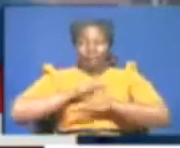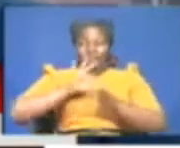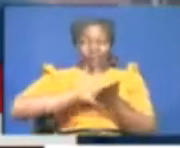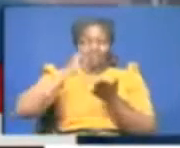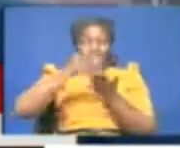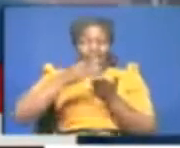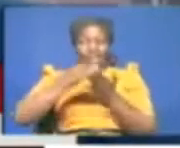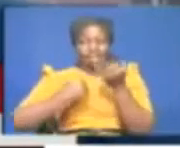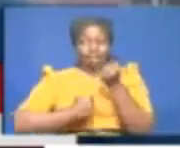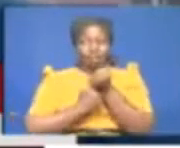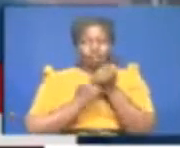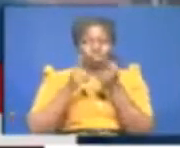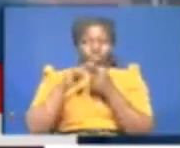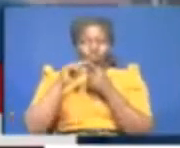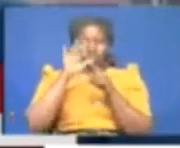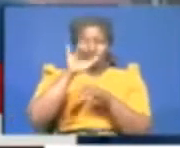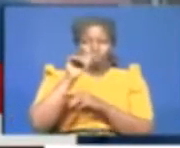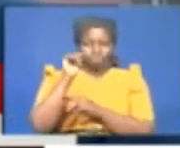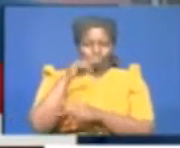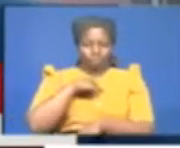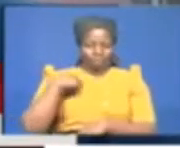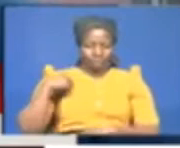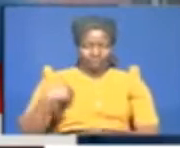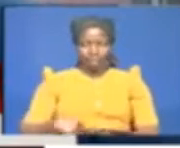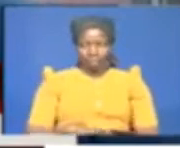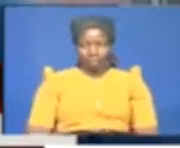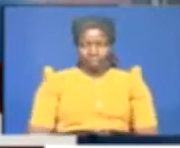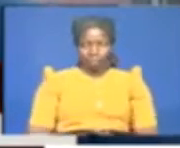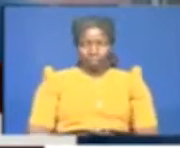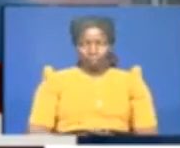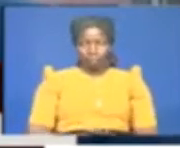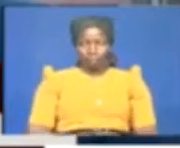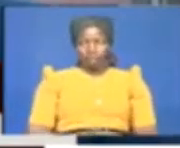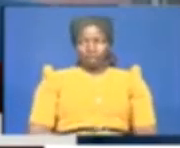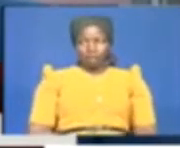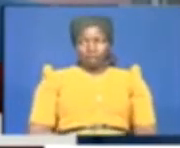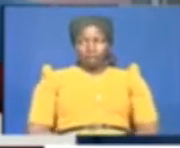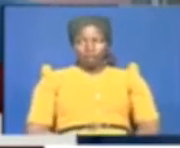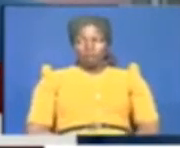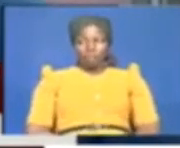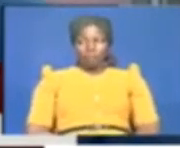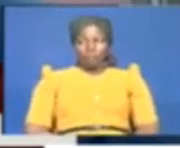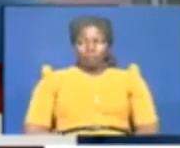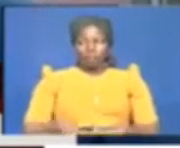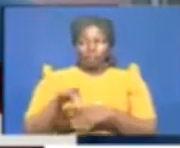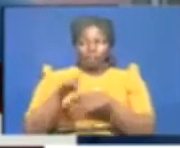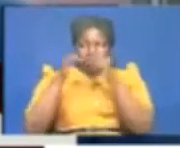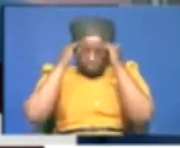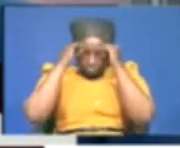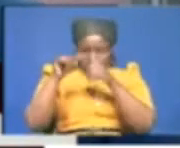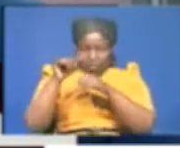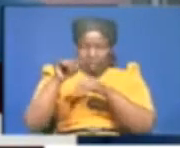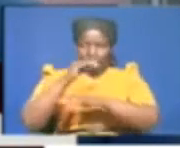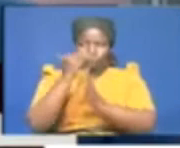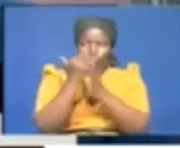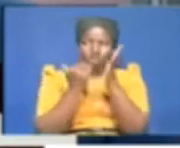The embassy started this scholarship program 10 years ago, and we are